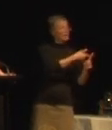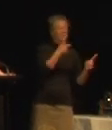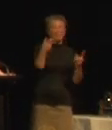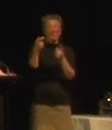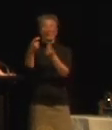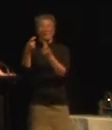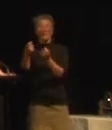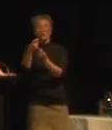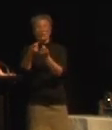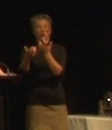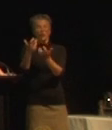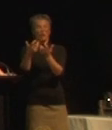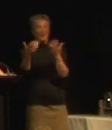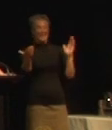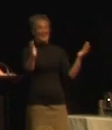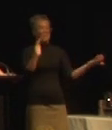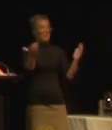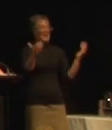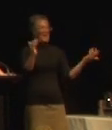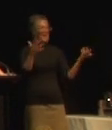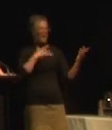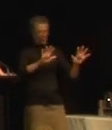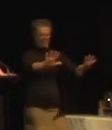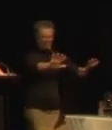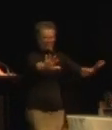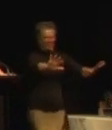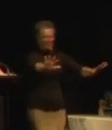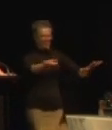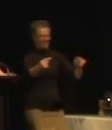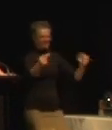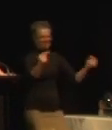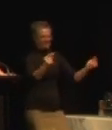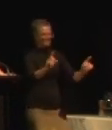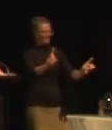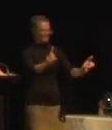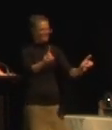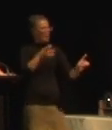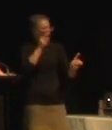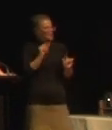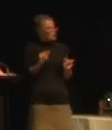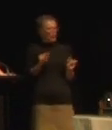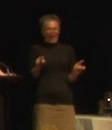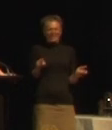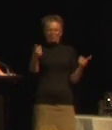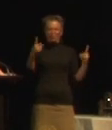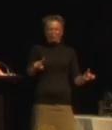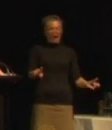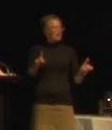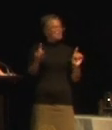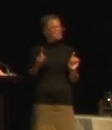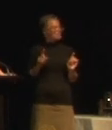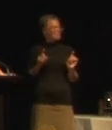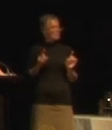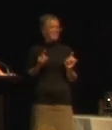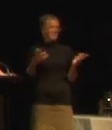University? Not trying to start a fight, but, you know, I can do that. I can do that with Wikidata. This is a query.